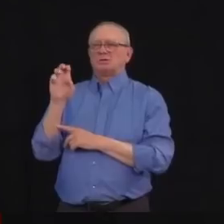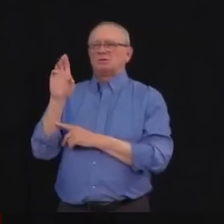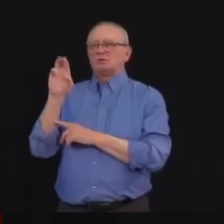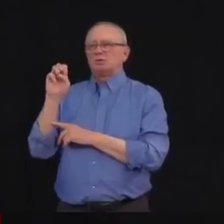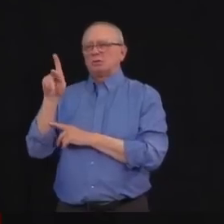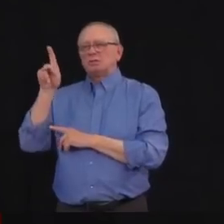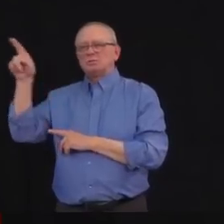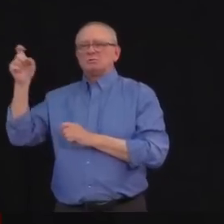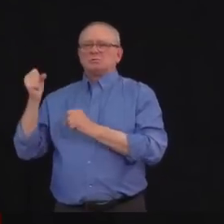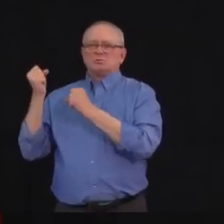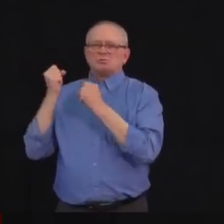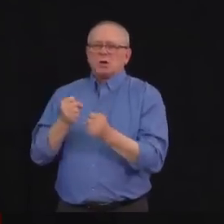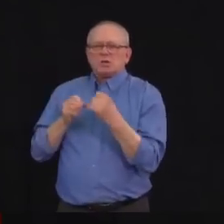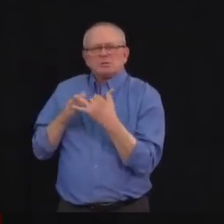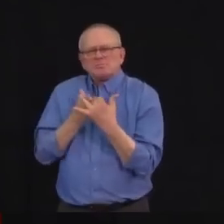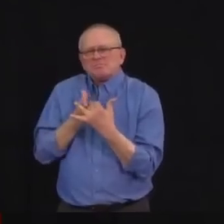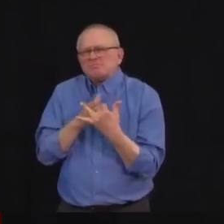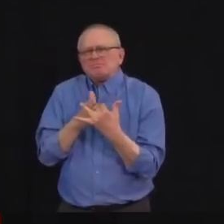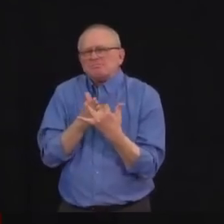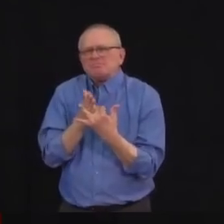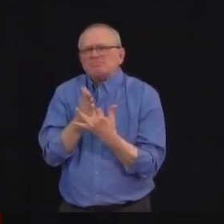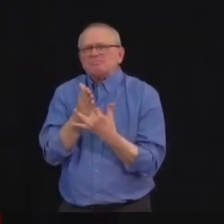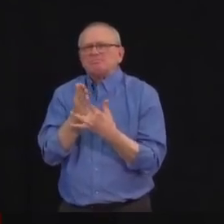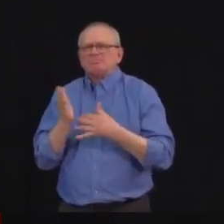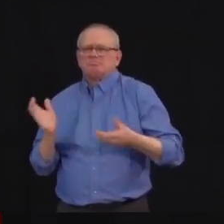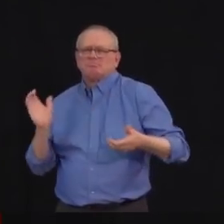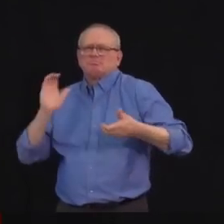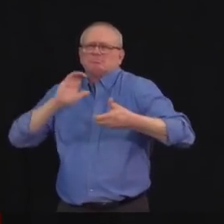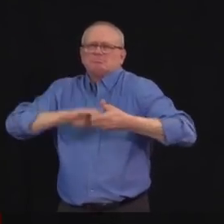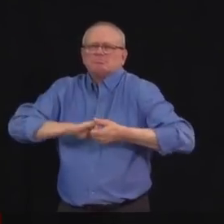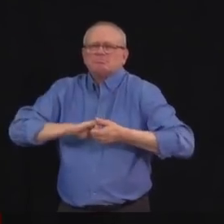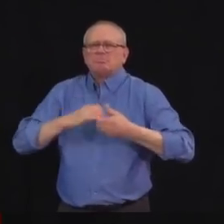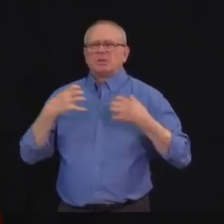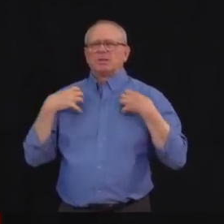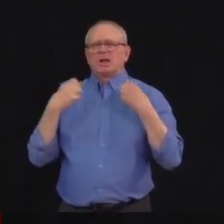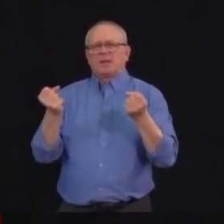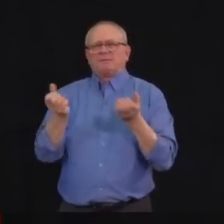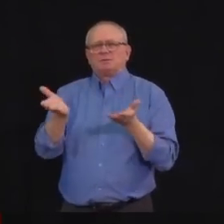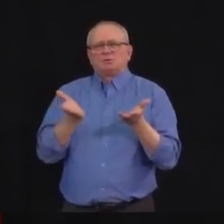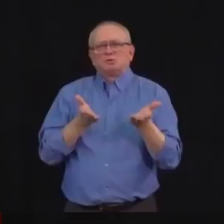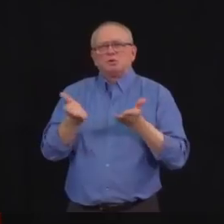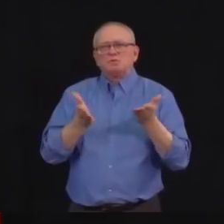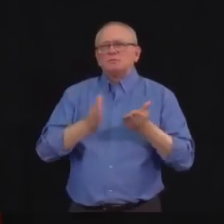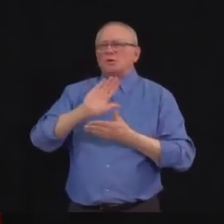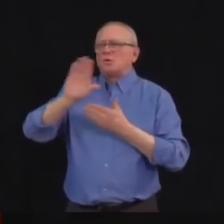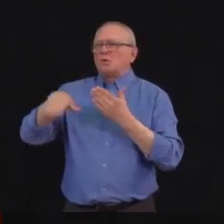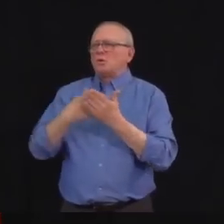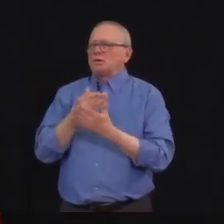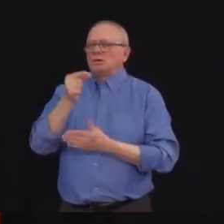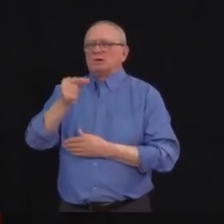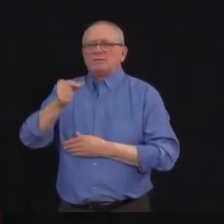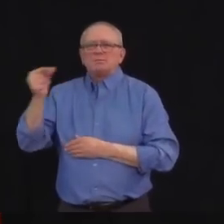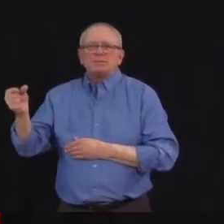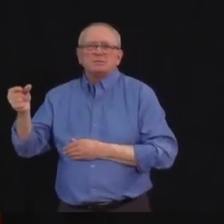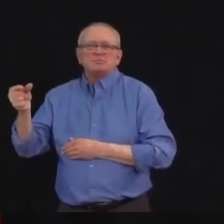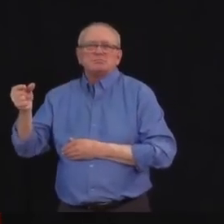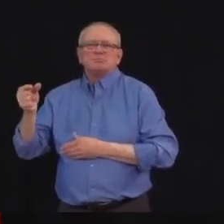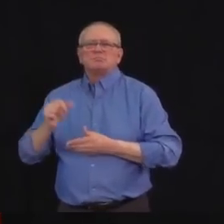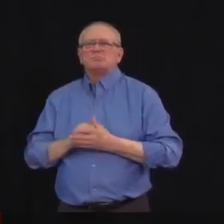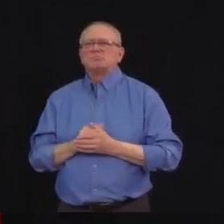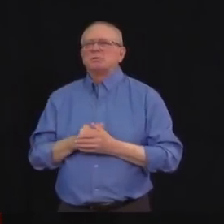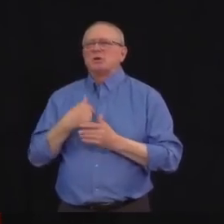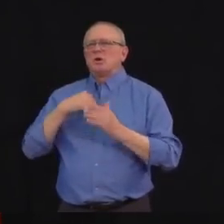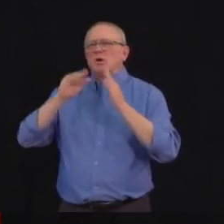with support from a strong partnership of health services and all levels of government. And they have my best wishes as they deal with this issue of the